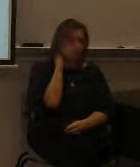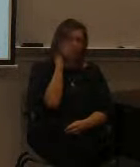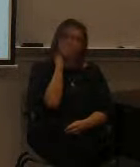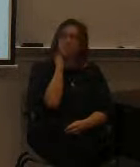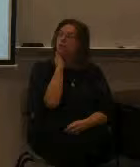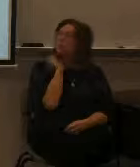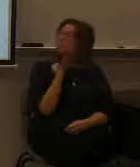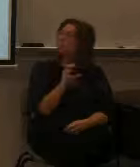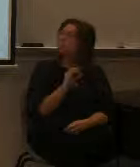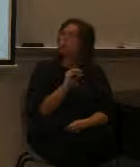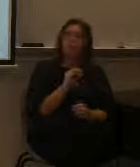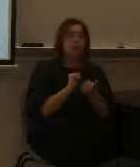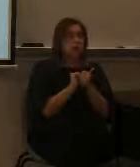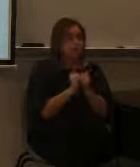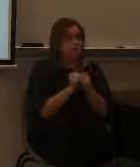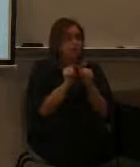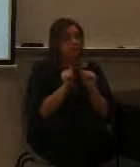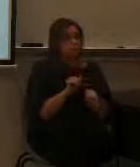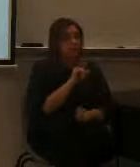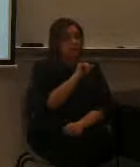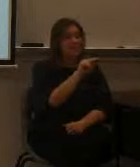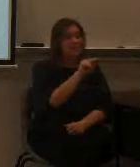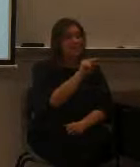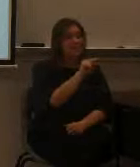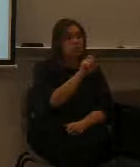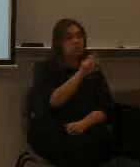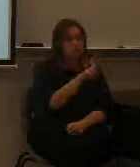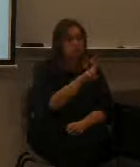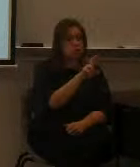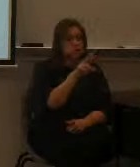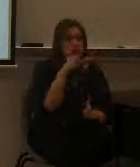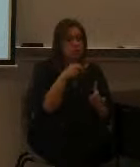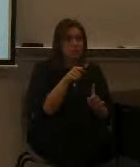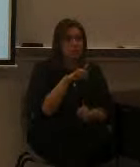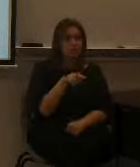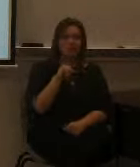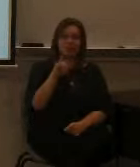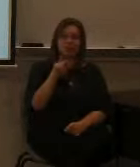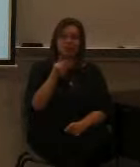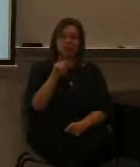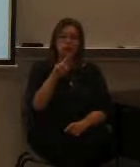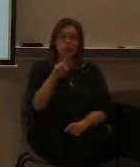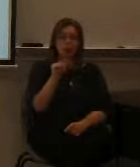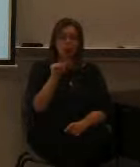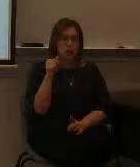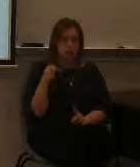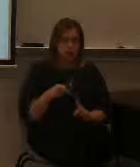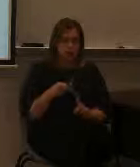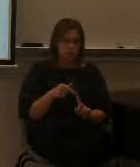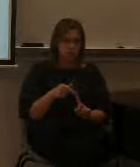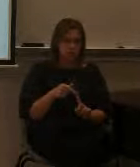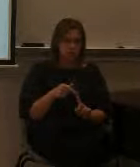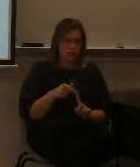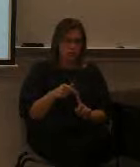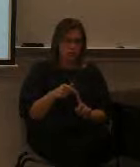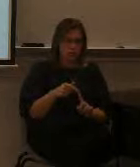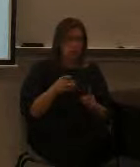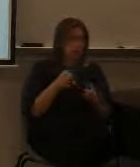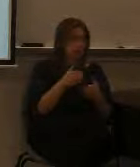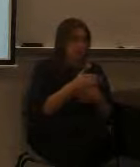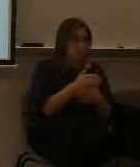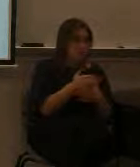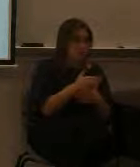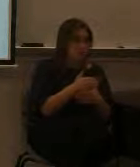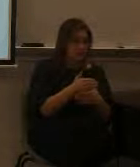So competition can be interspecific or intraspecific, right? Between species or within a